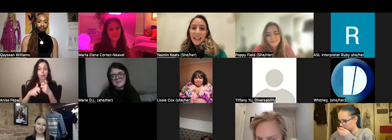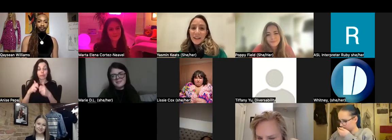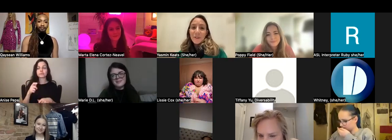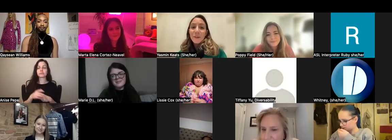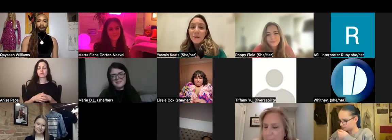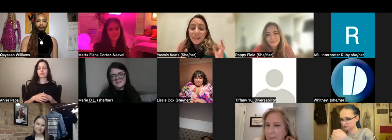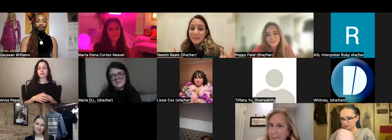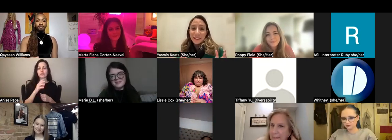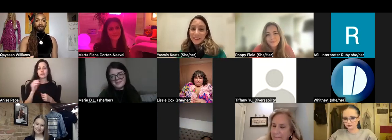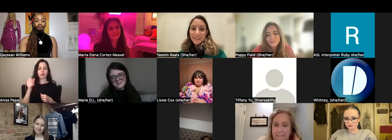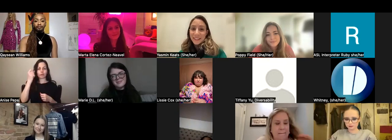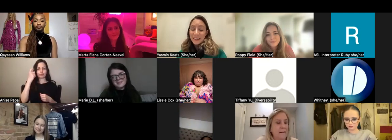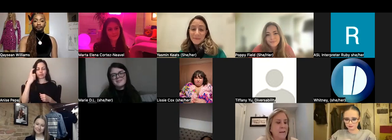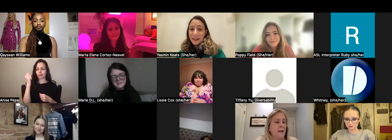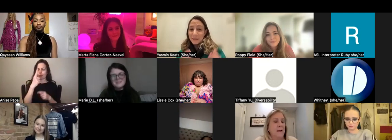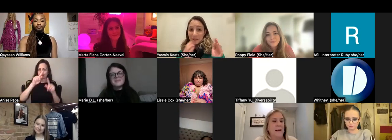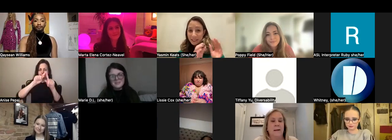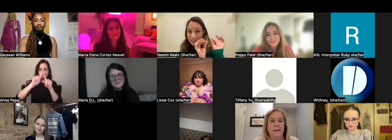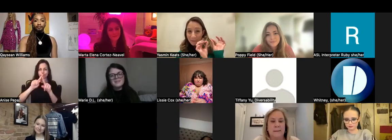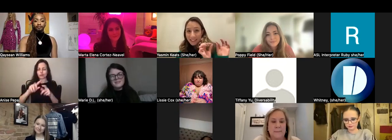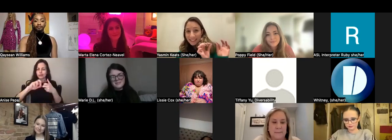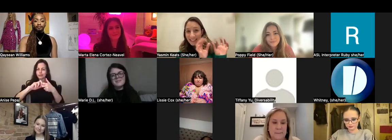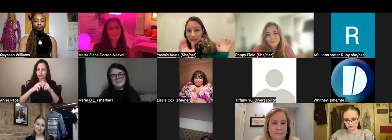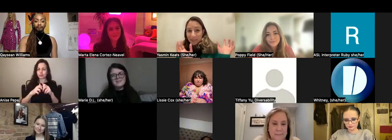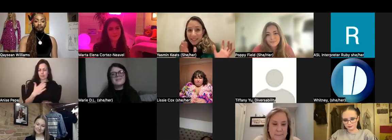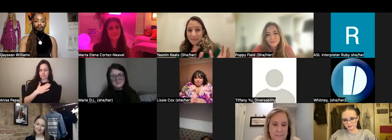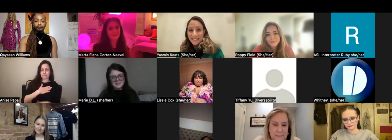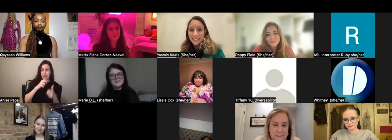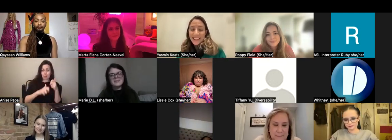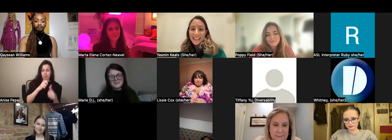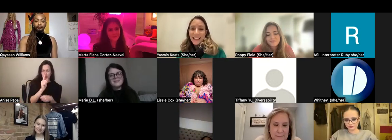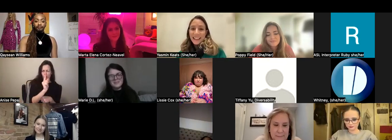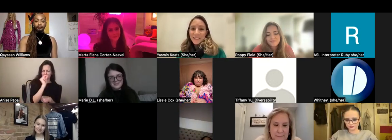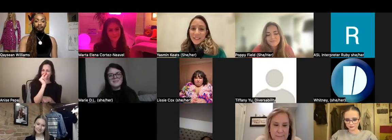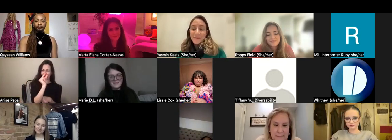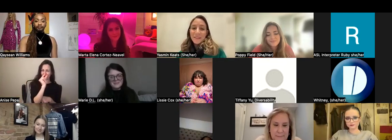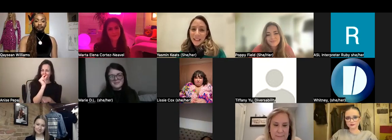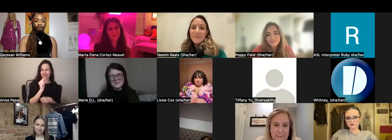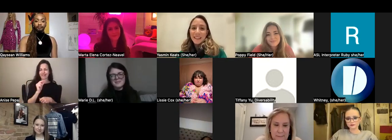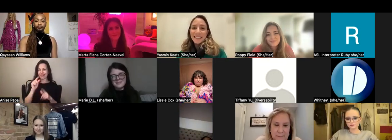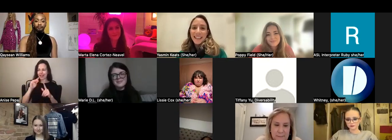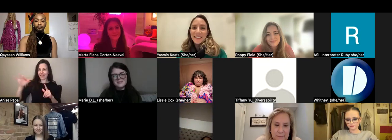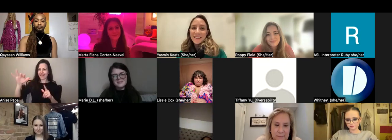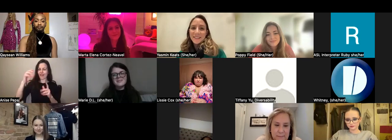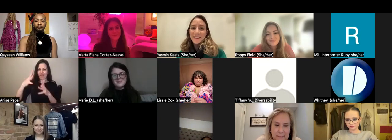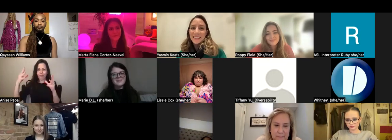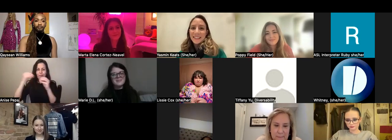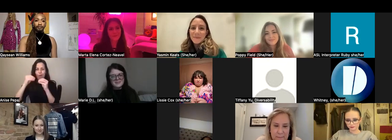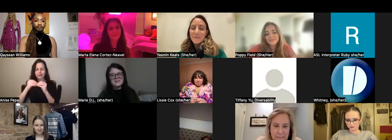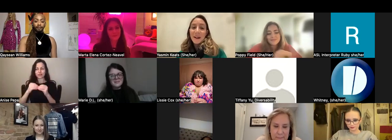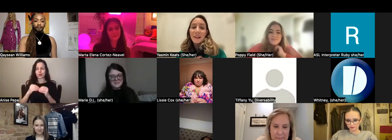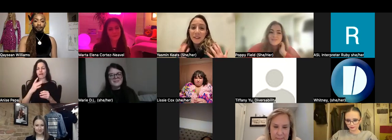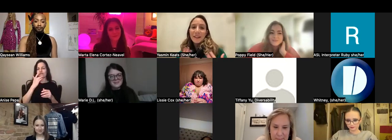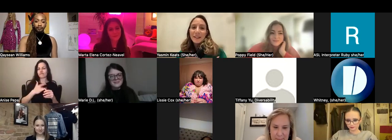understanding like all the different issues. Like my one was just one little tiny piece of the puzzle. So it's been really humbling to hear those stories and